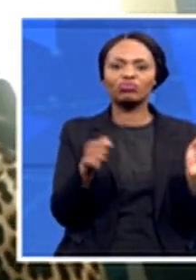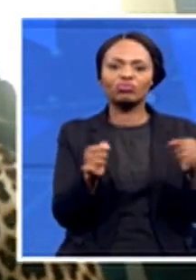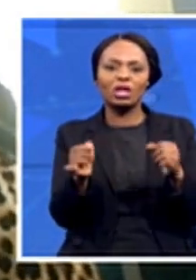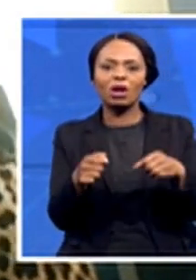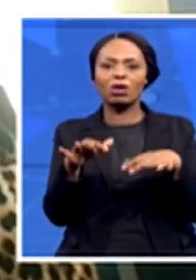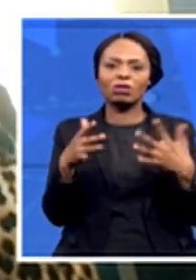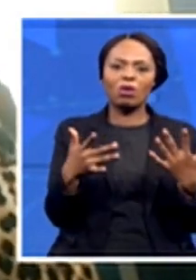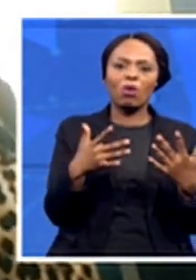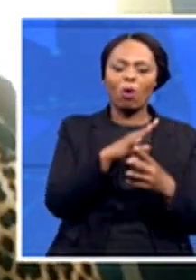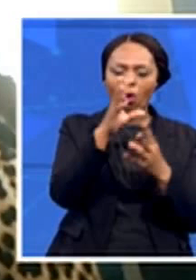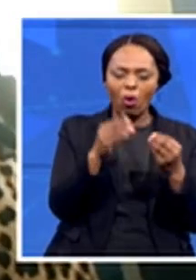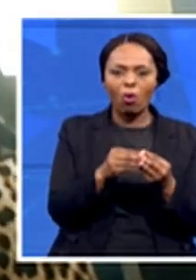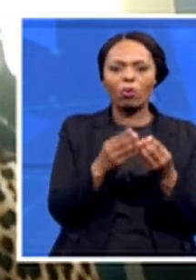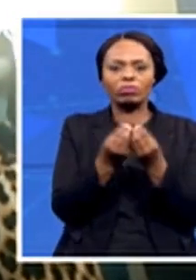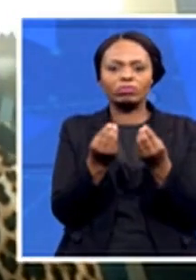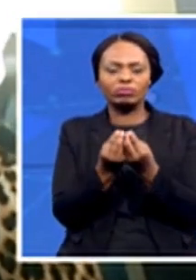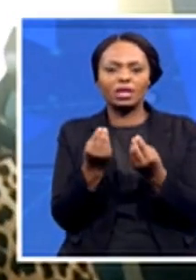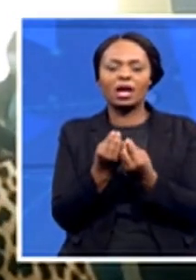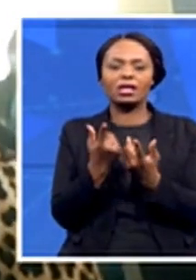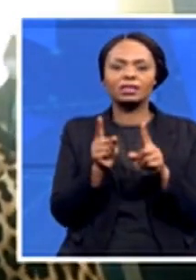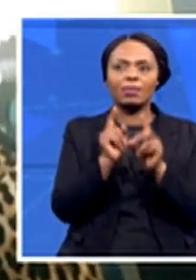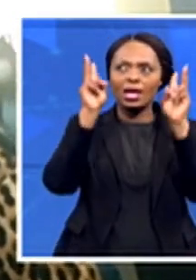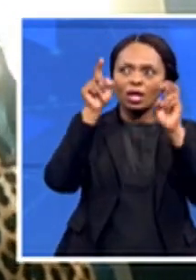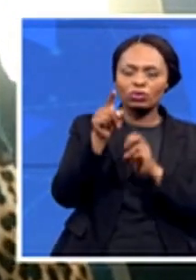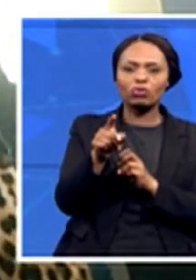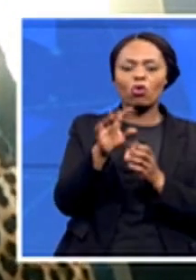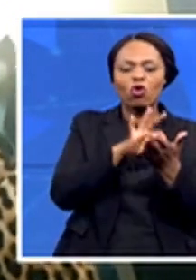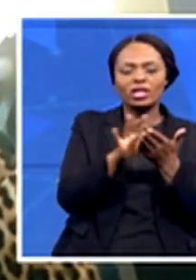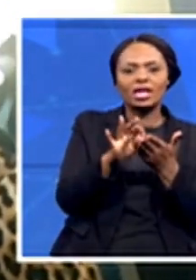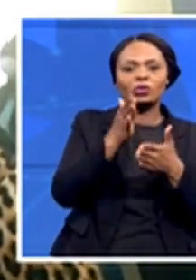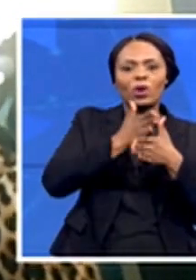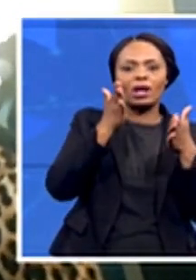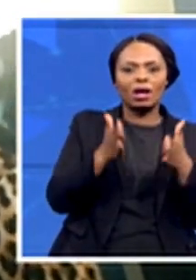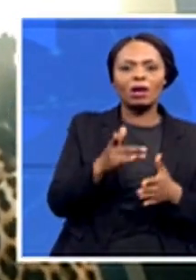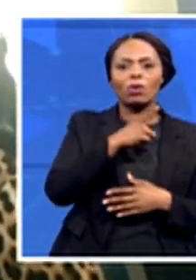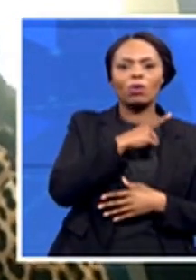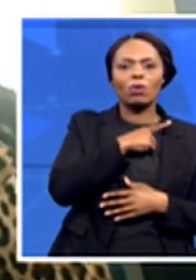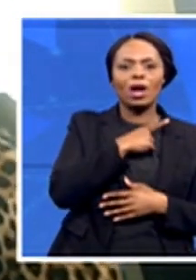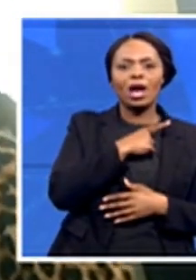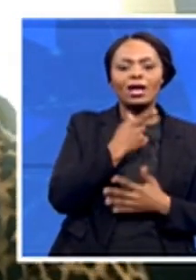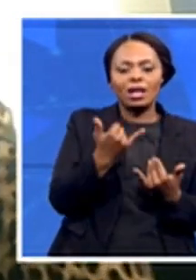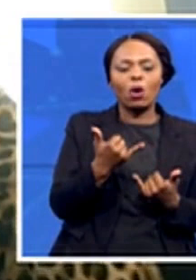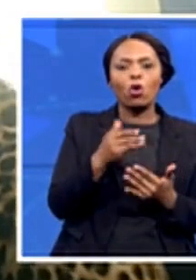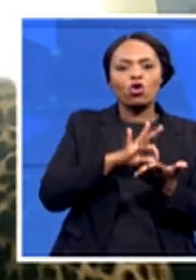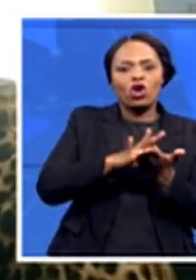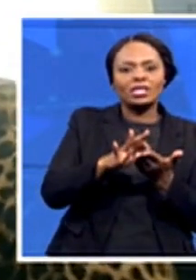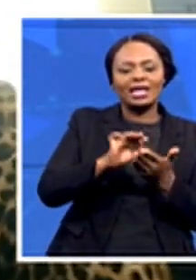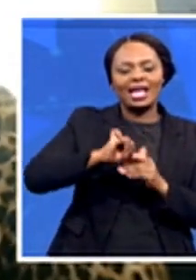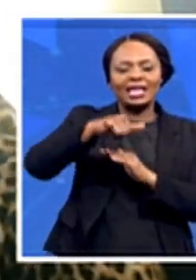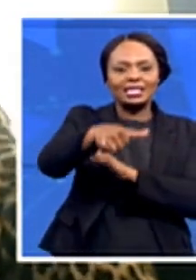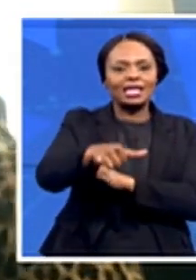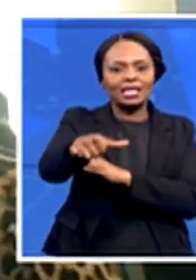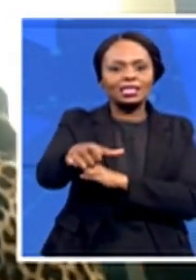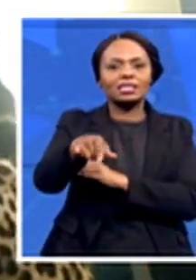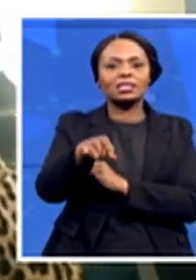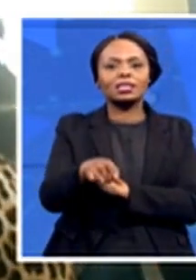also looking at the issue of contract workers. As you know, that we extended their contracts up to end of November. We'll continue to look at that matter